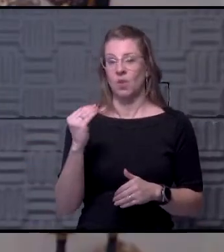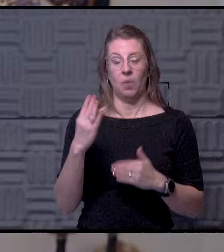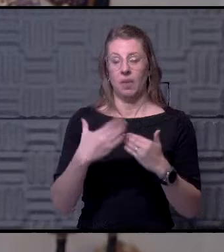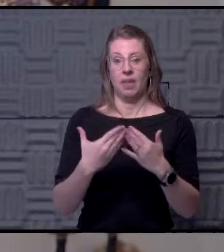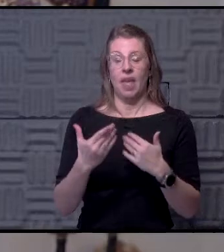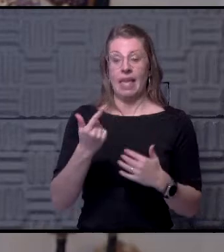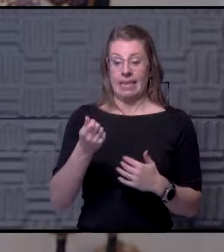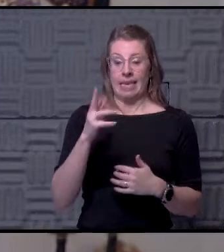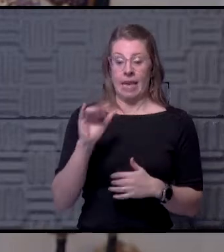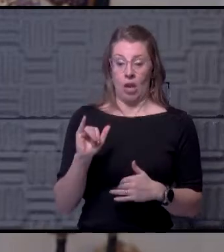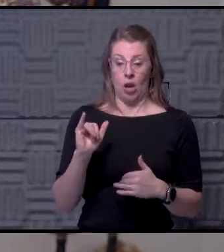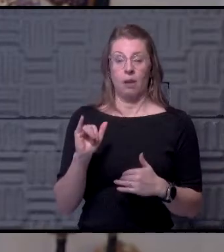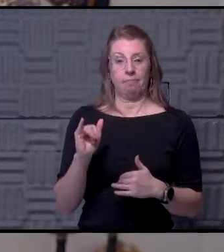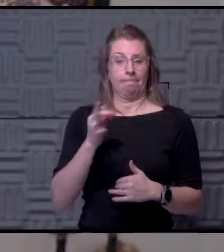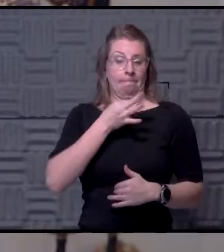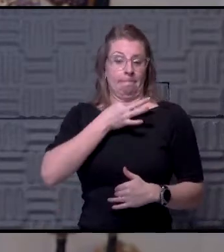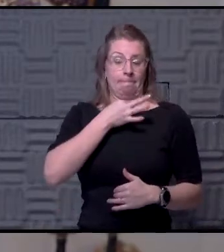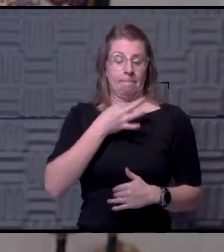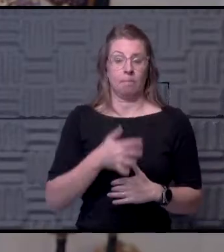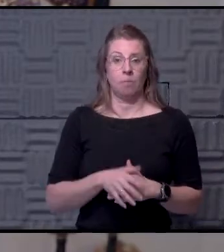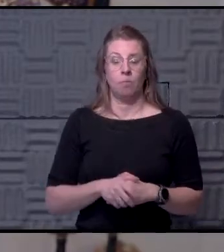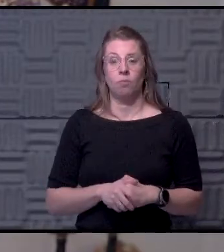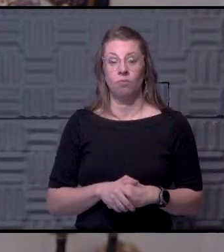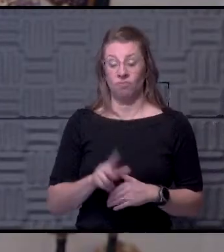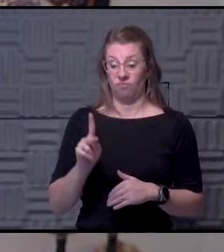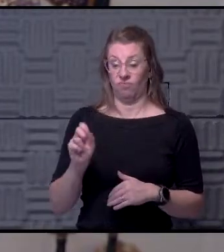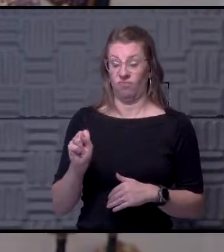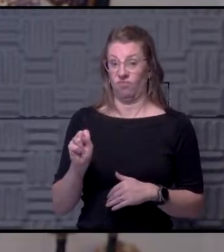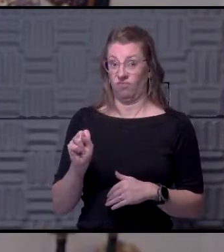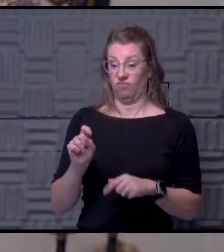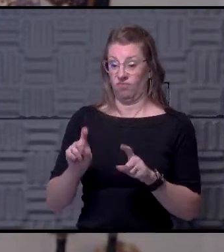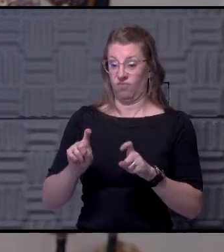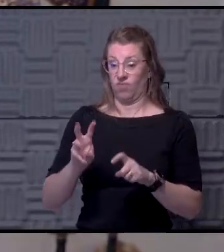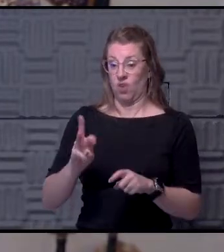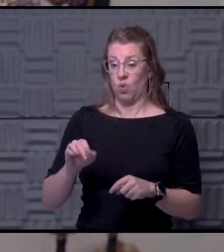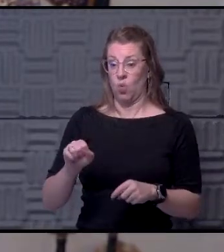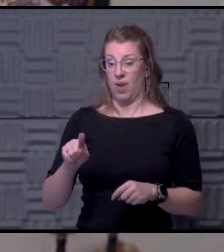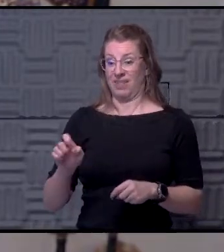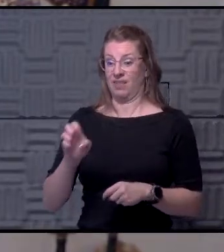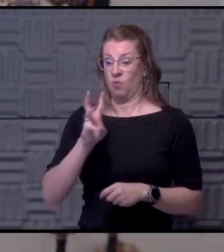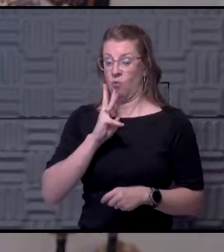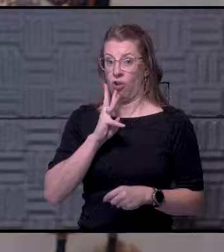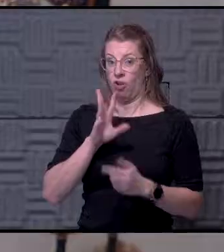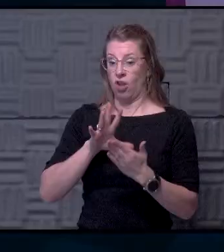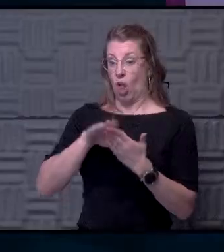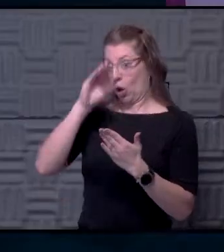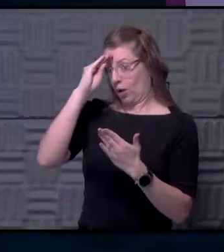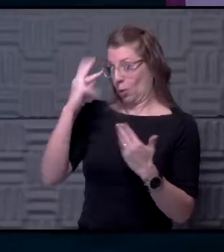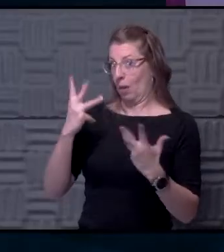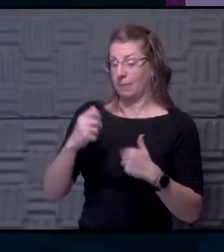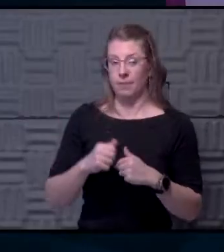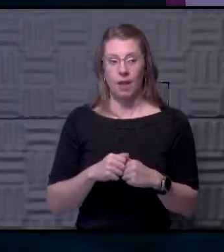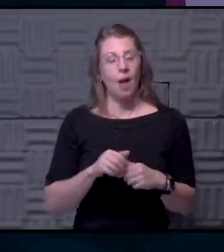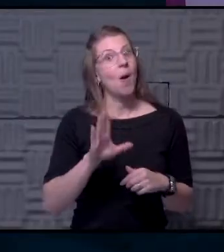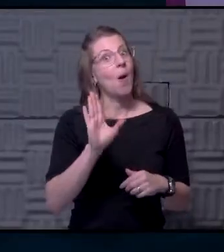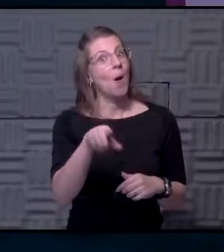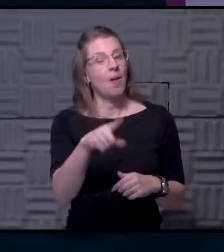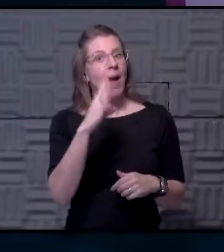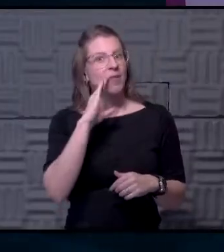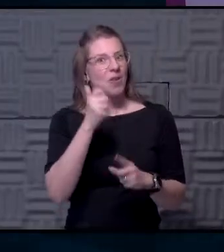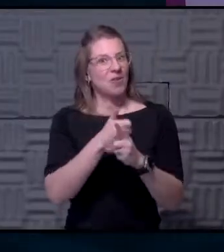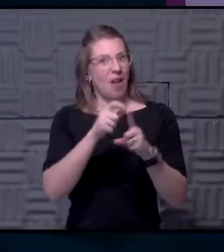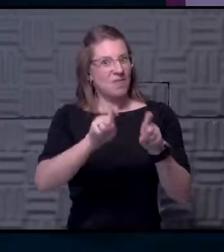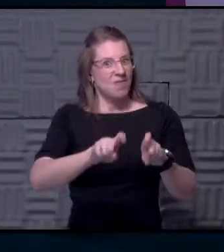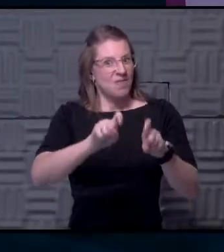anyway, Gary is asking, is Kansas doing wastewater testing, and what are you learning from it? Oh, Lee Norman, I know you are doing